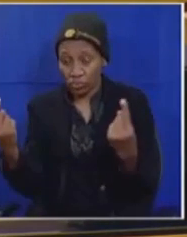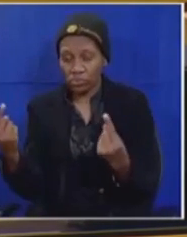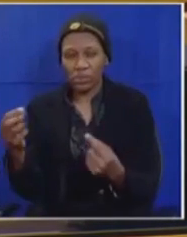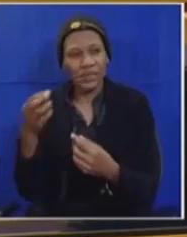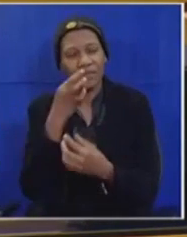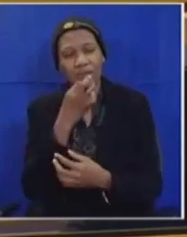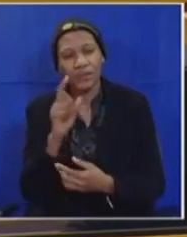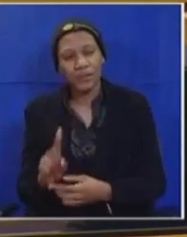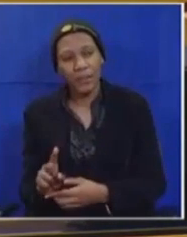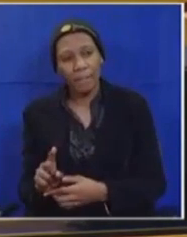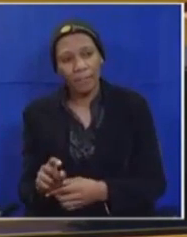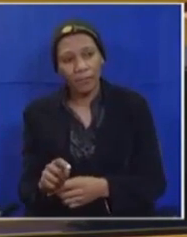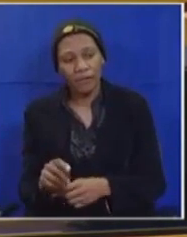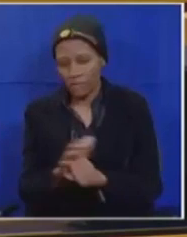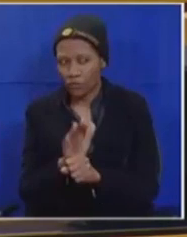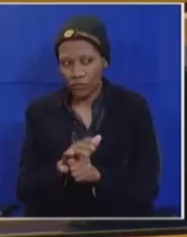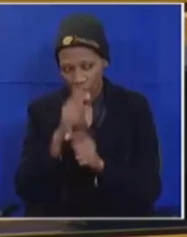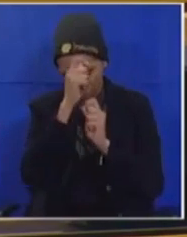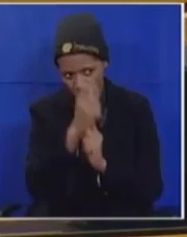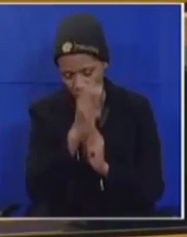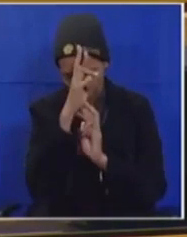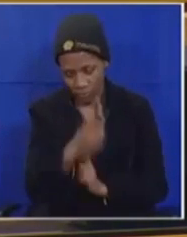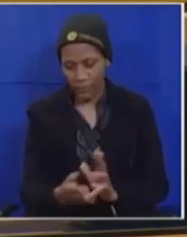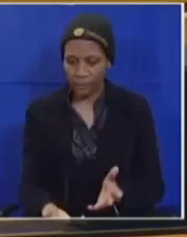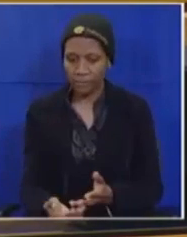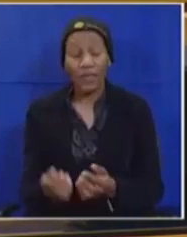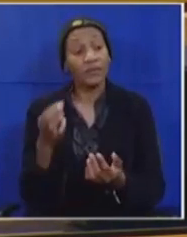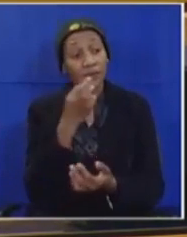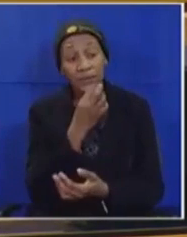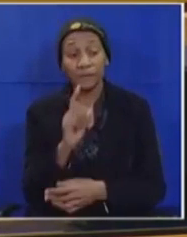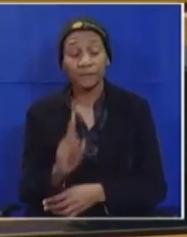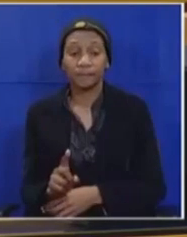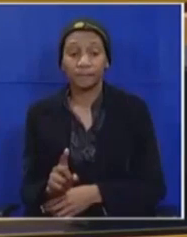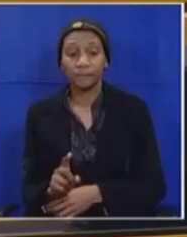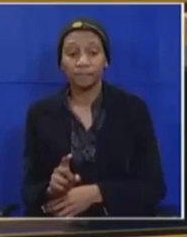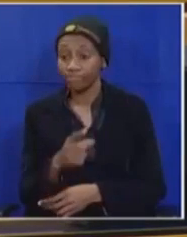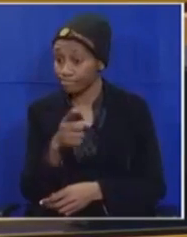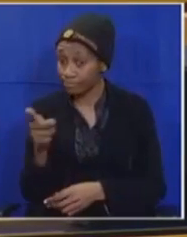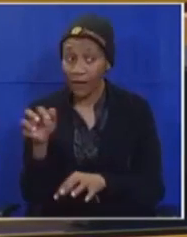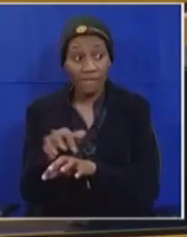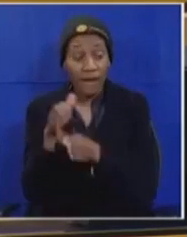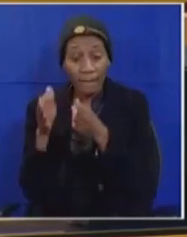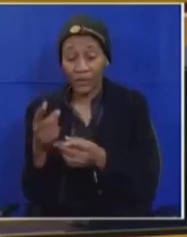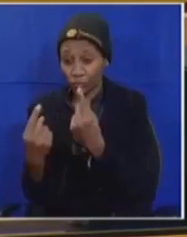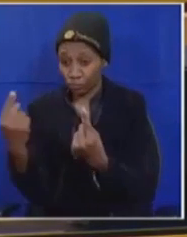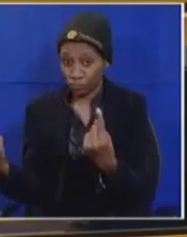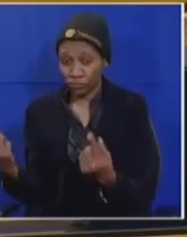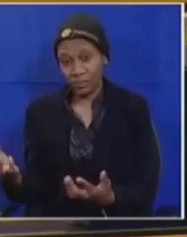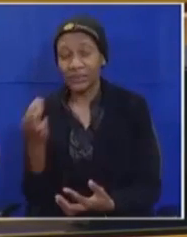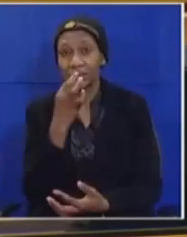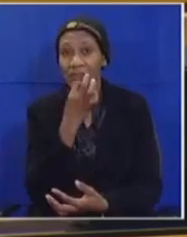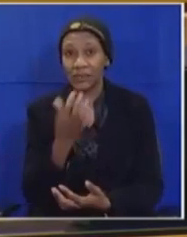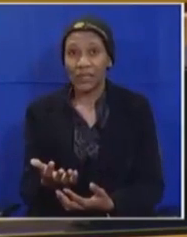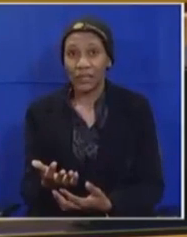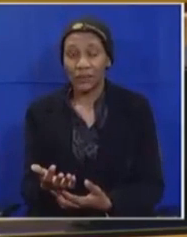respek gesê, die boere se boodskap is, hulle sal nie vrywillig afstand doen van hulle grond.